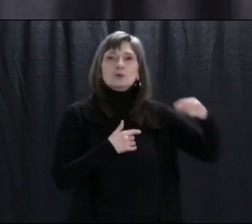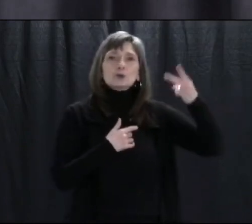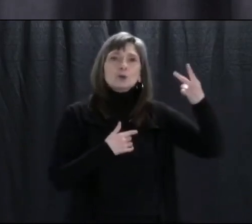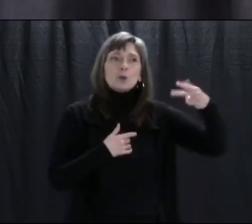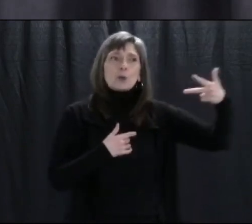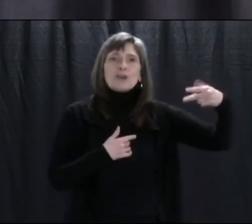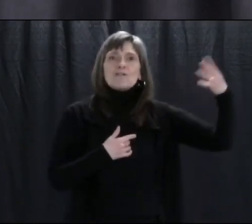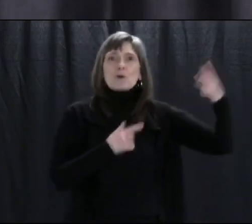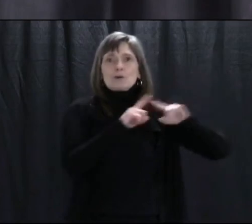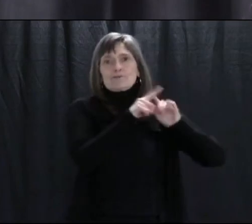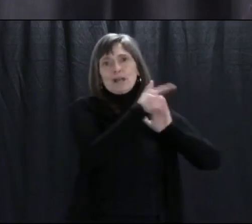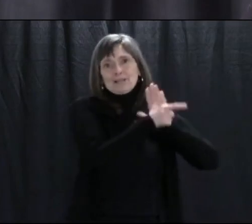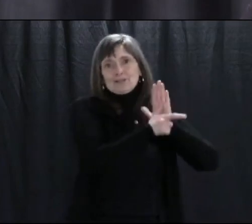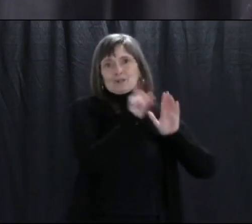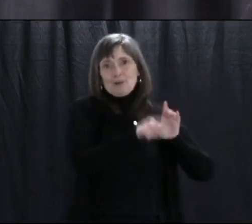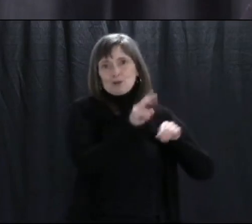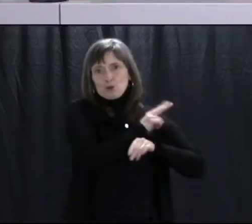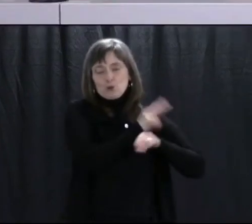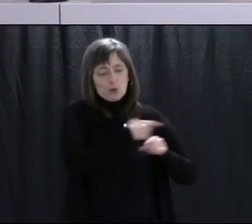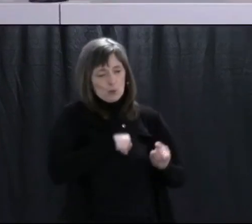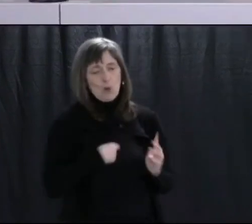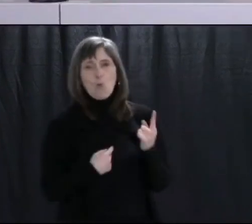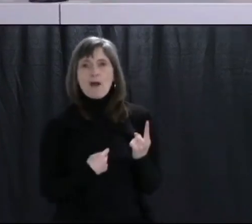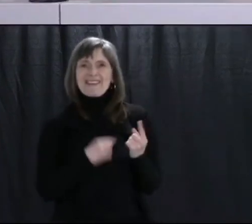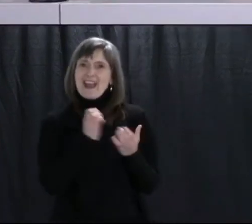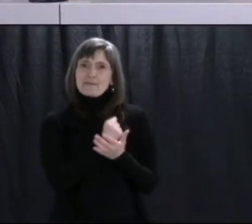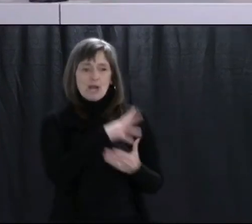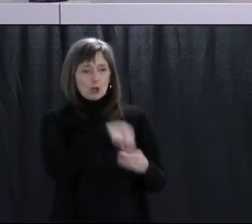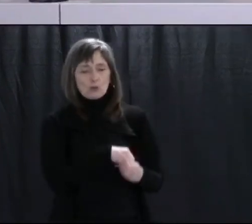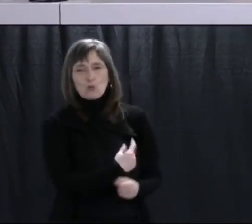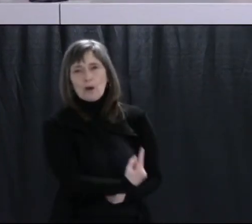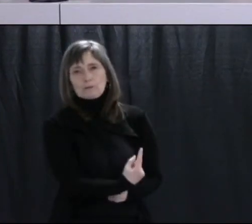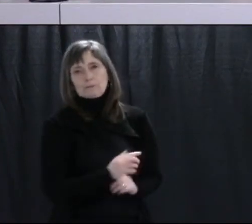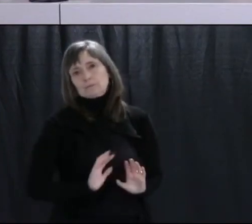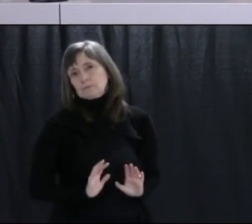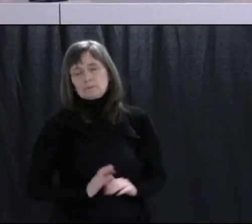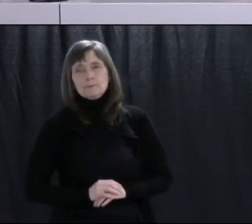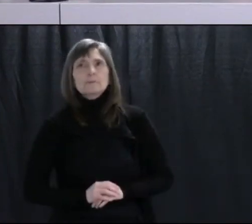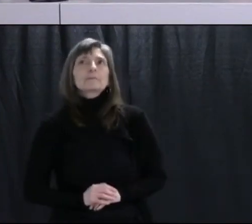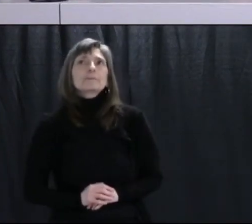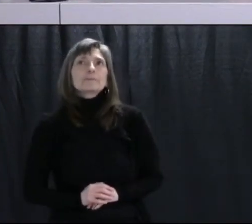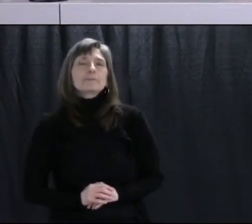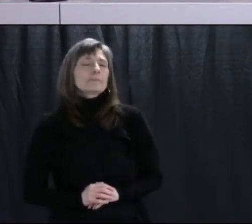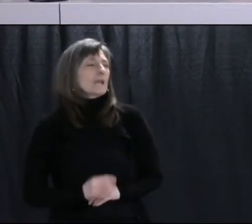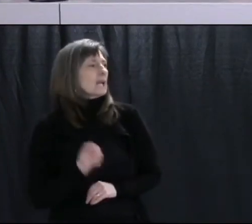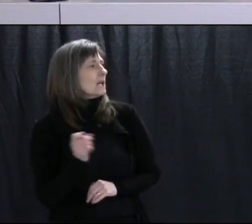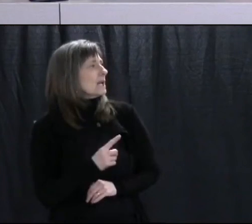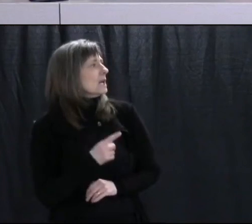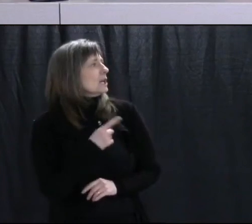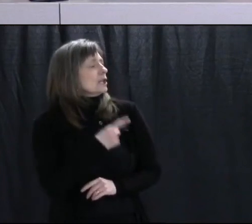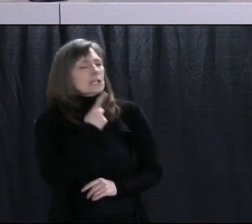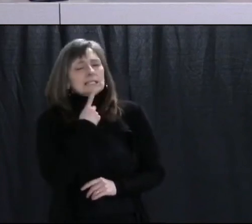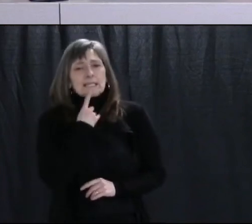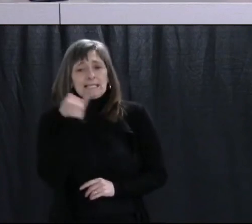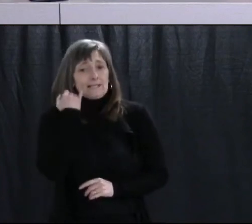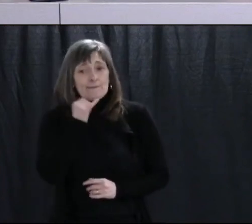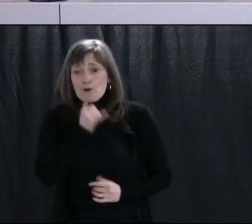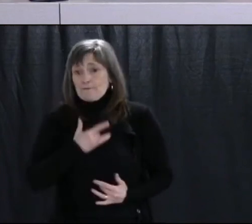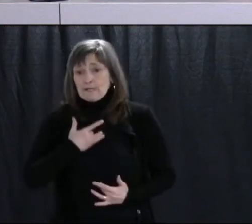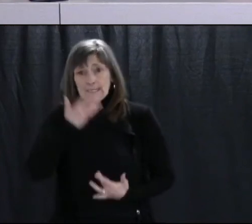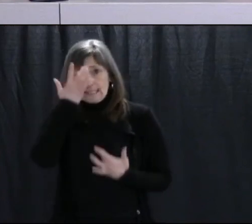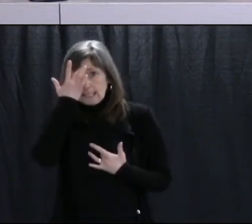4. And Dr. Fitzgerald, you said today that asymptomatic individuals are not significant